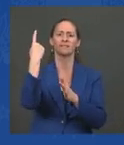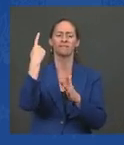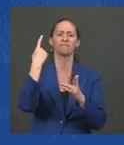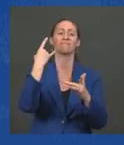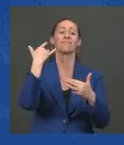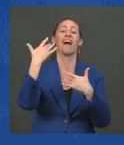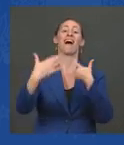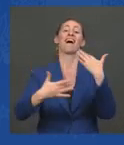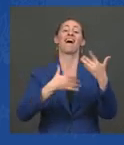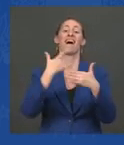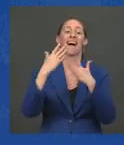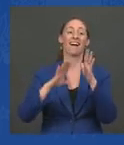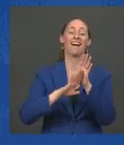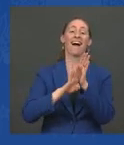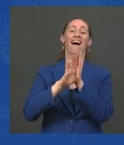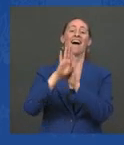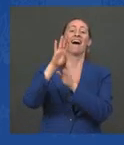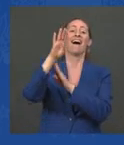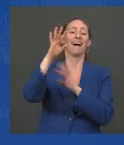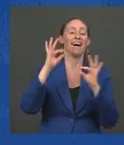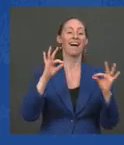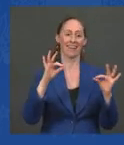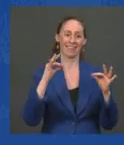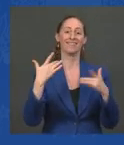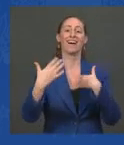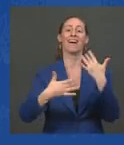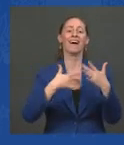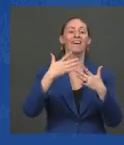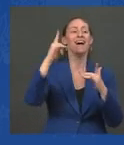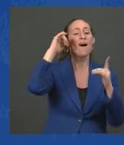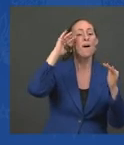hope and history rhyme.